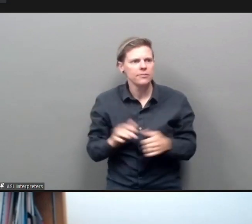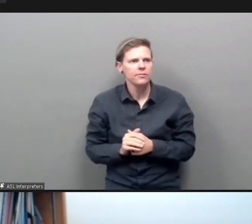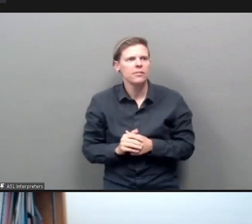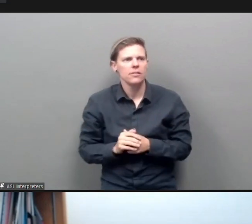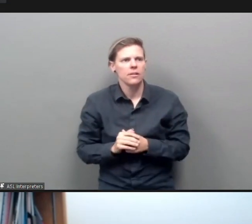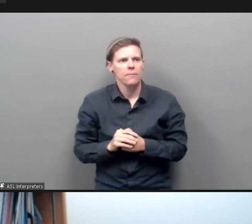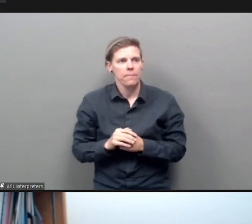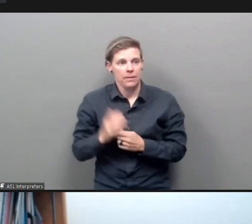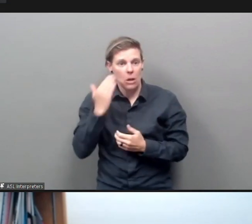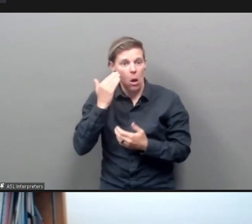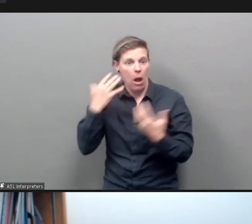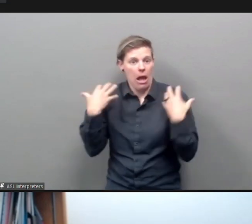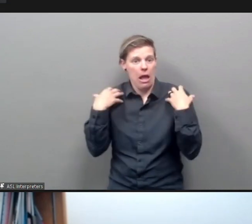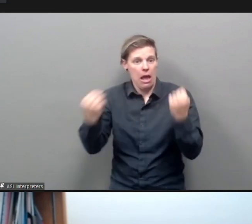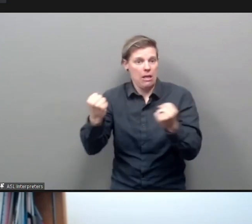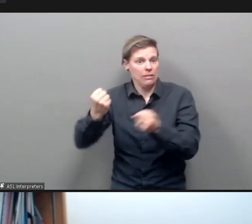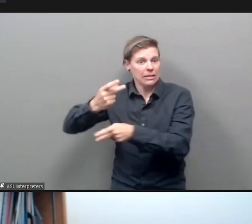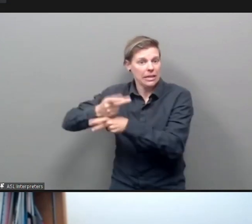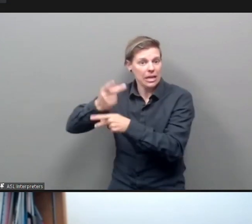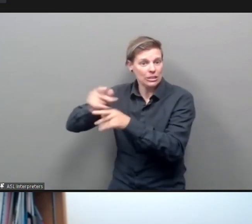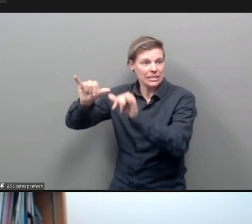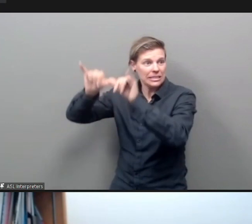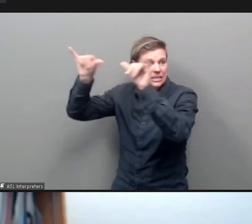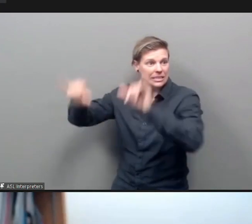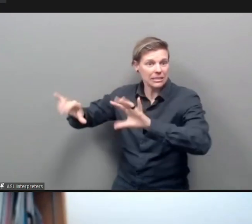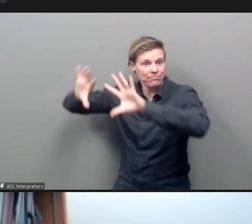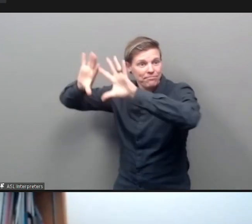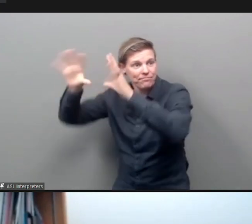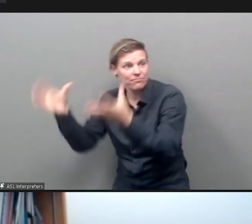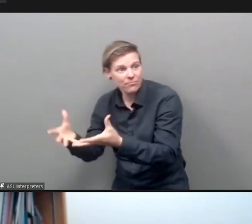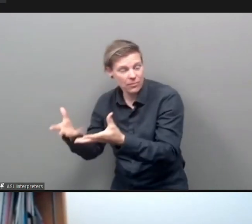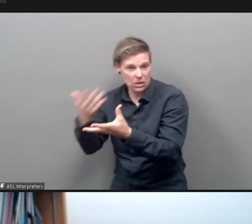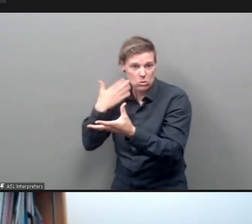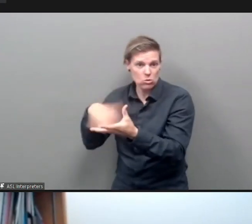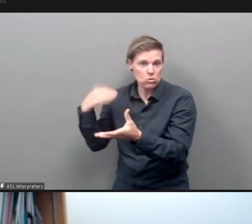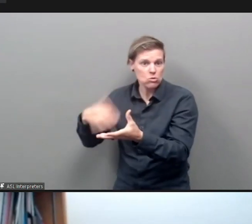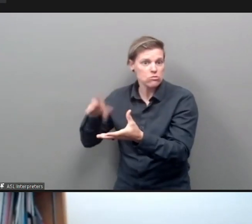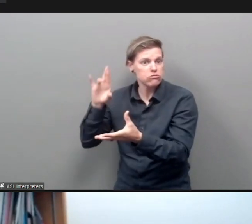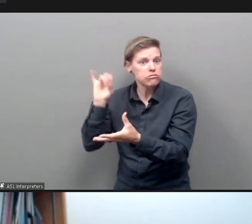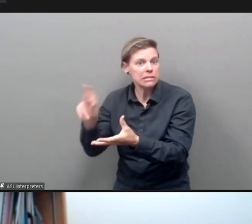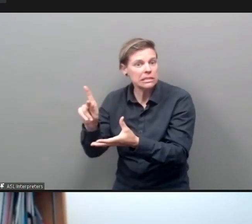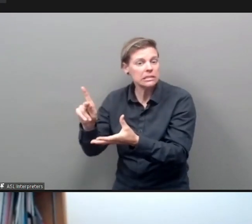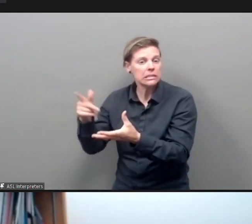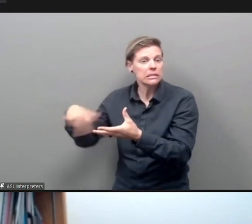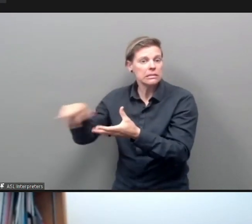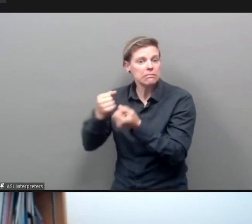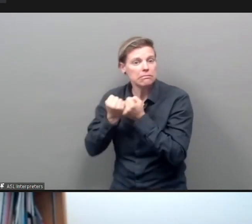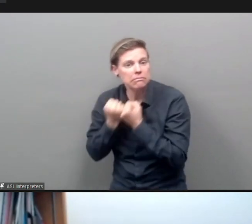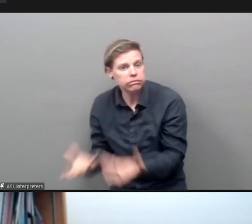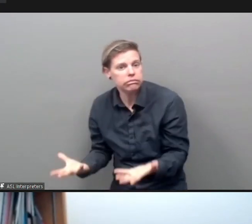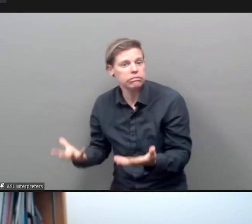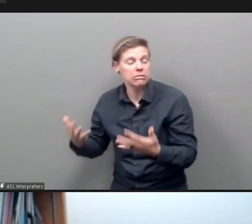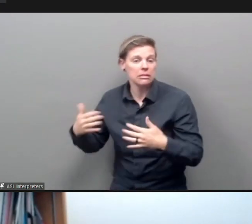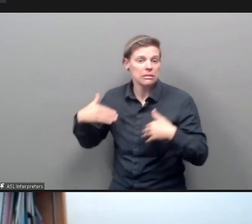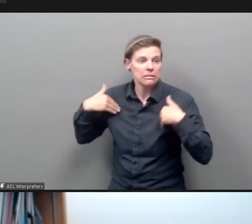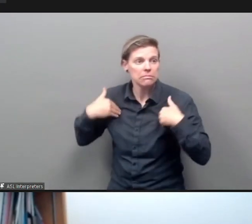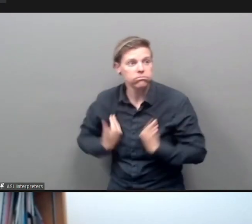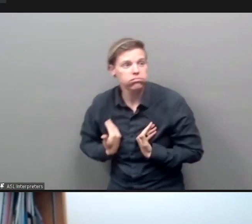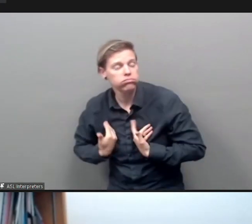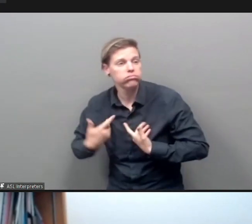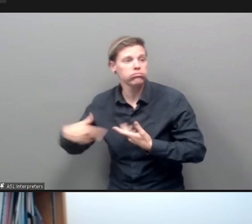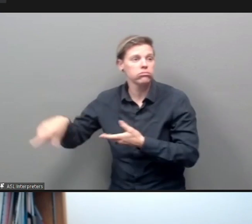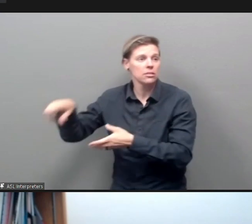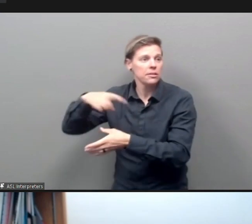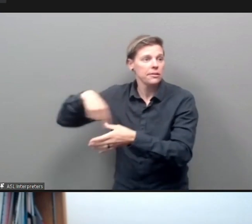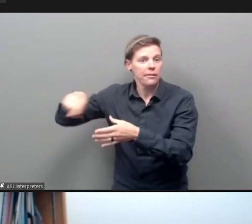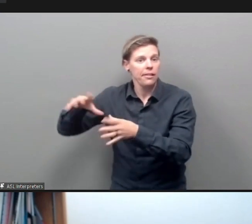children, especially in school settings, if there doesn't seem to be any appetite for going back to restrictions in public